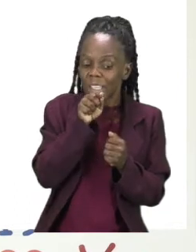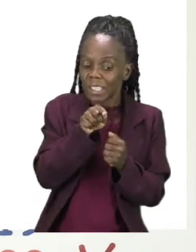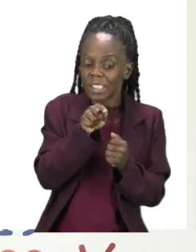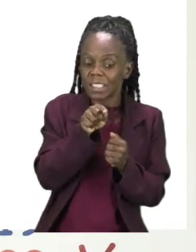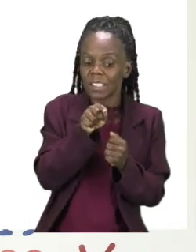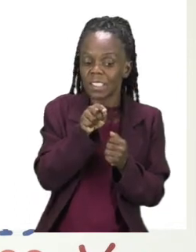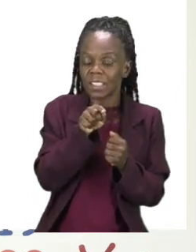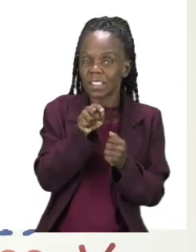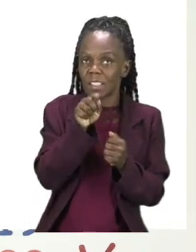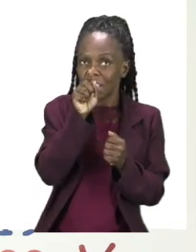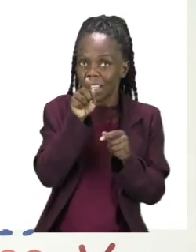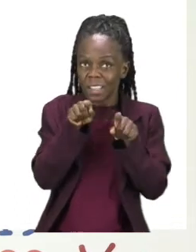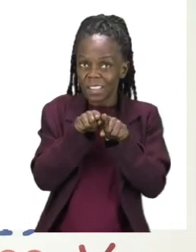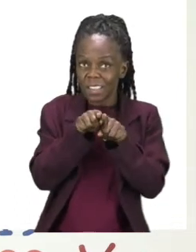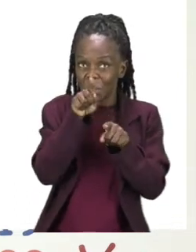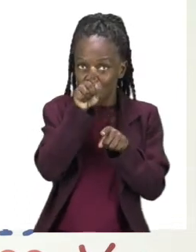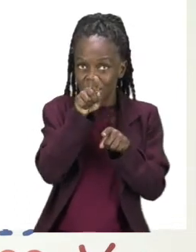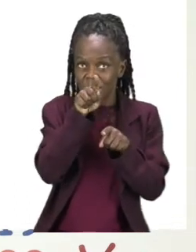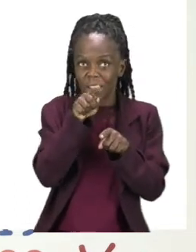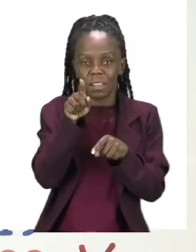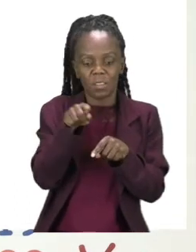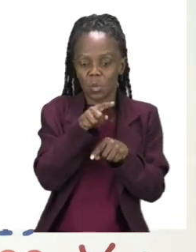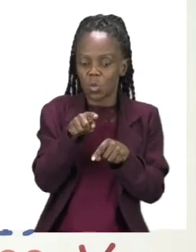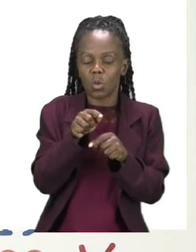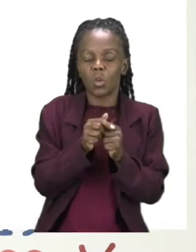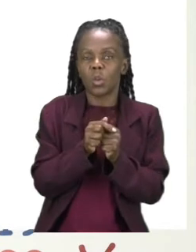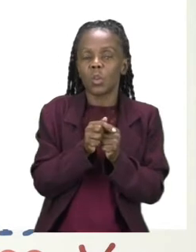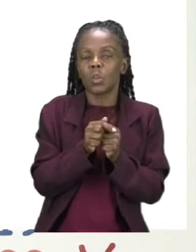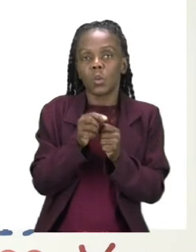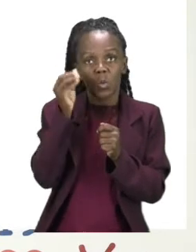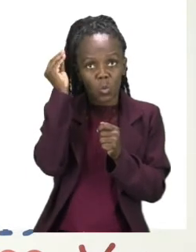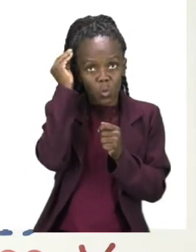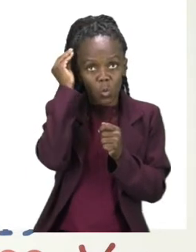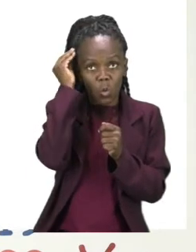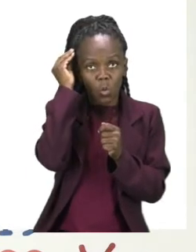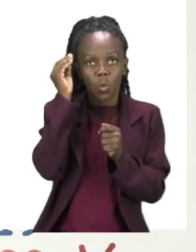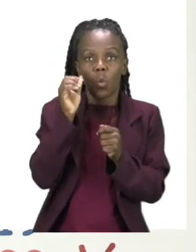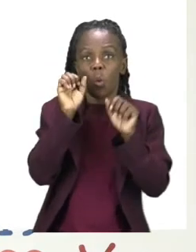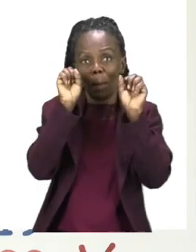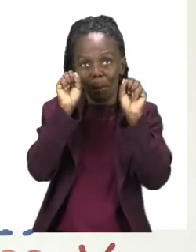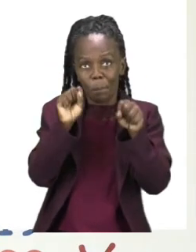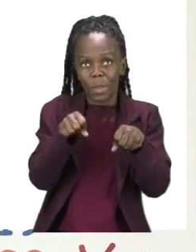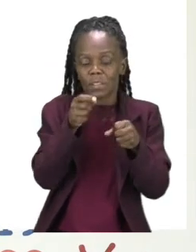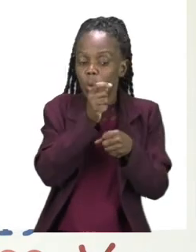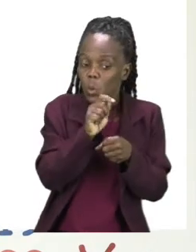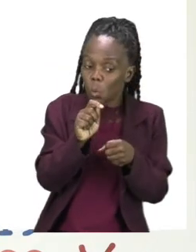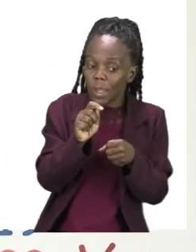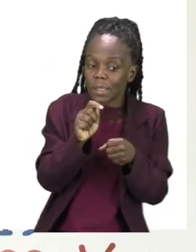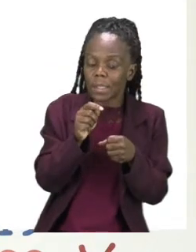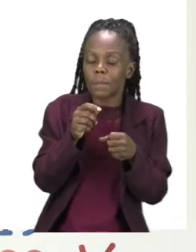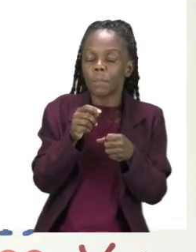because it is at the beginning of a sentence. So we are changing this small letter I